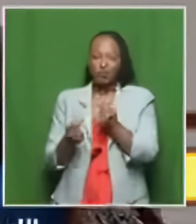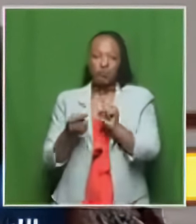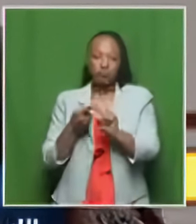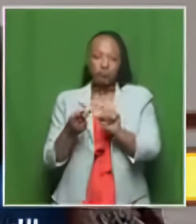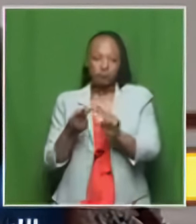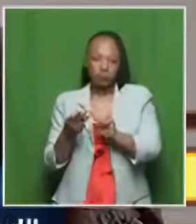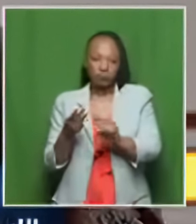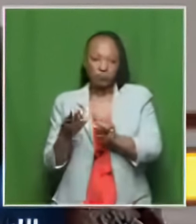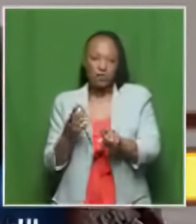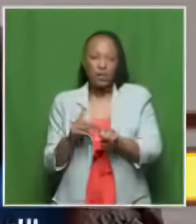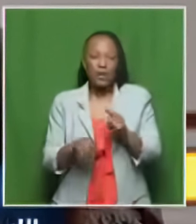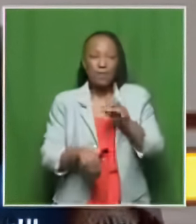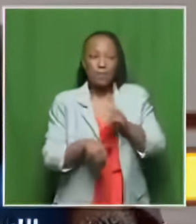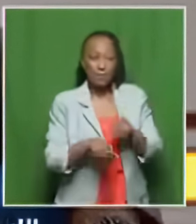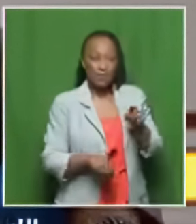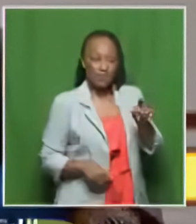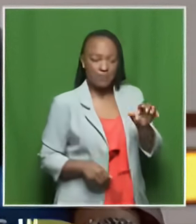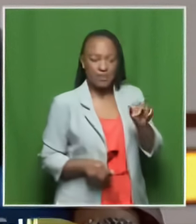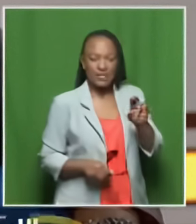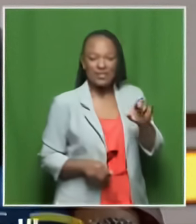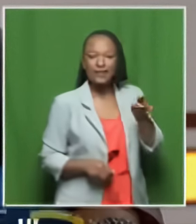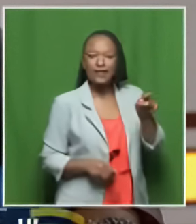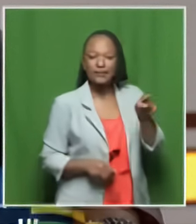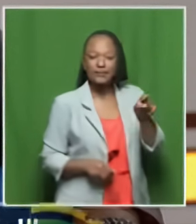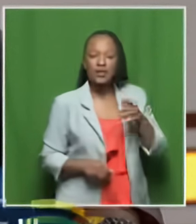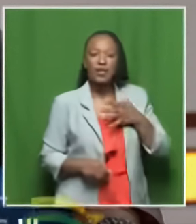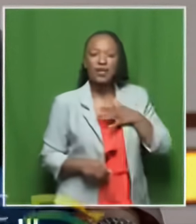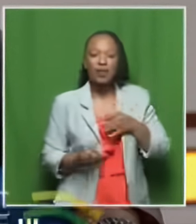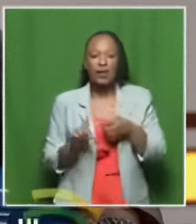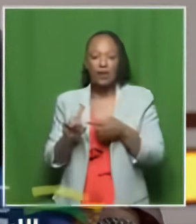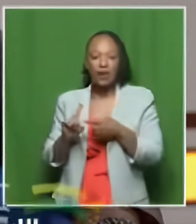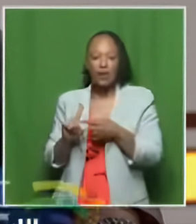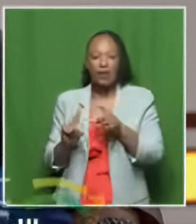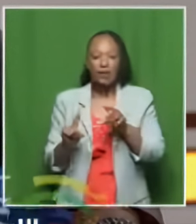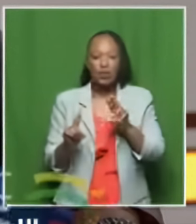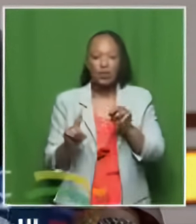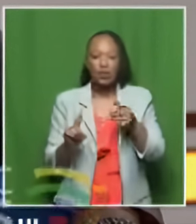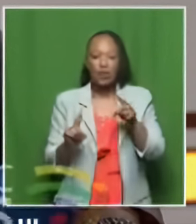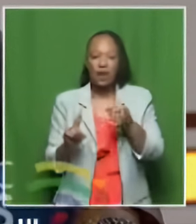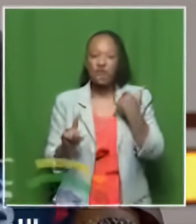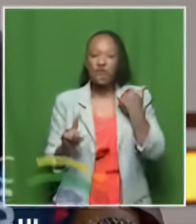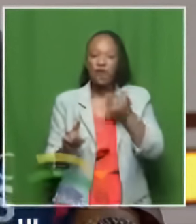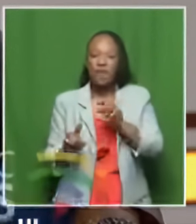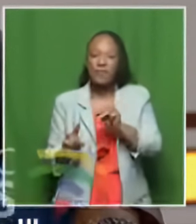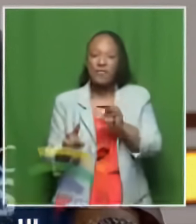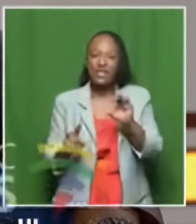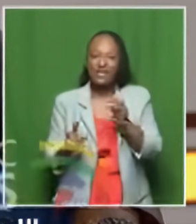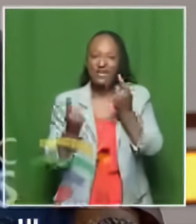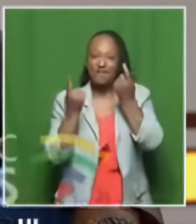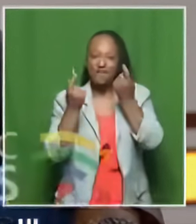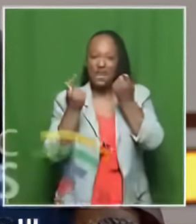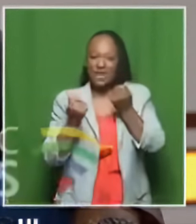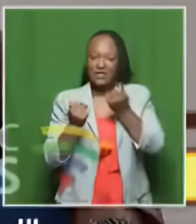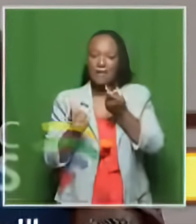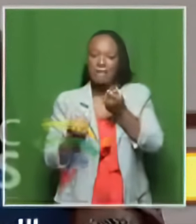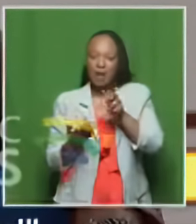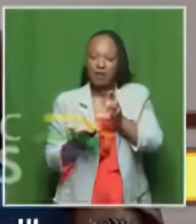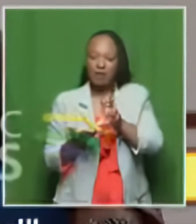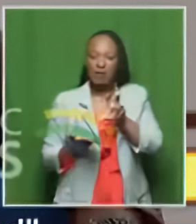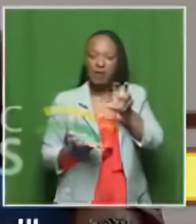The biggest problem with them is that they wanted Dunga to allocate money when he was MMC of Finance into